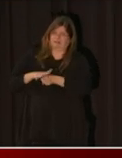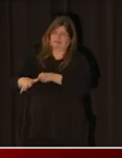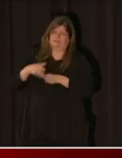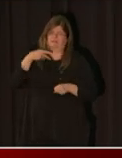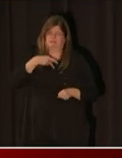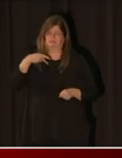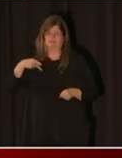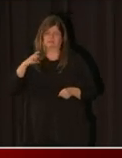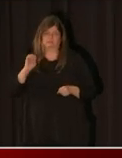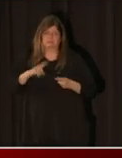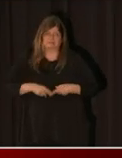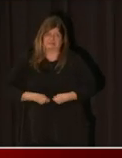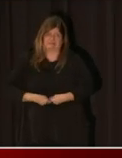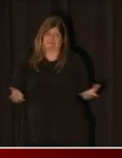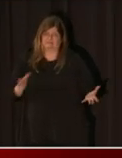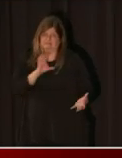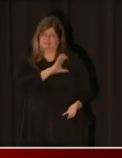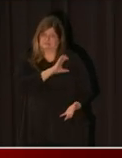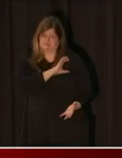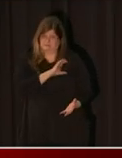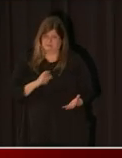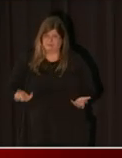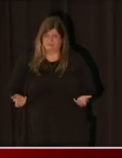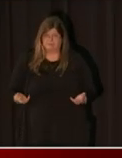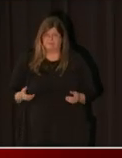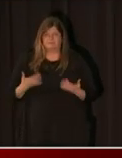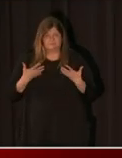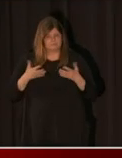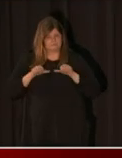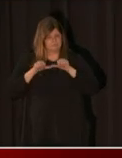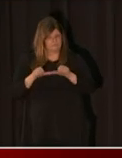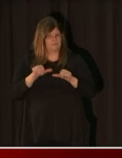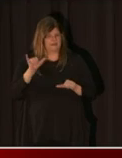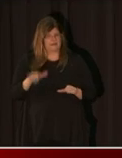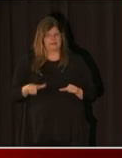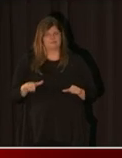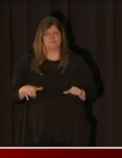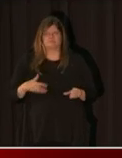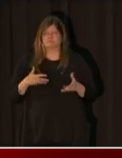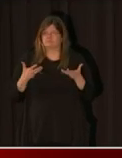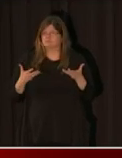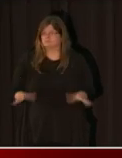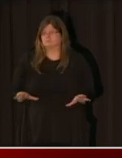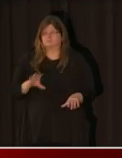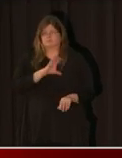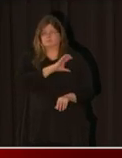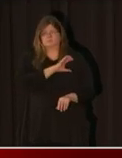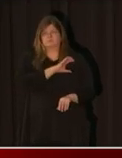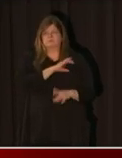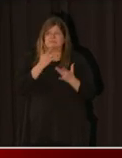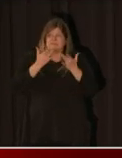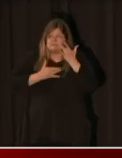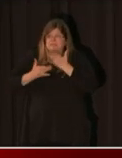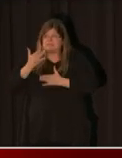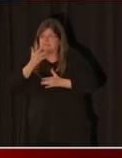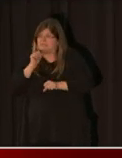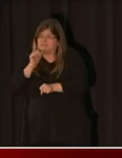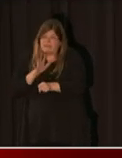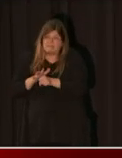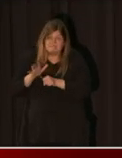officers, and we want that to remain. We want that to continue, so we don't want them unnecessarily putting on protective equipment.